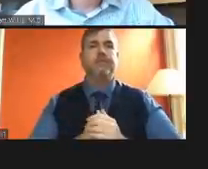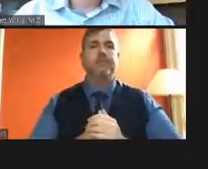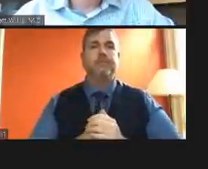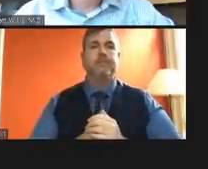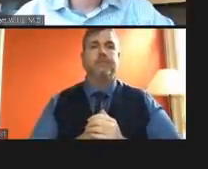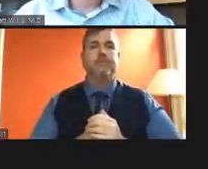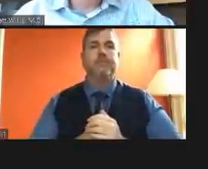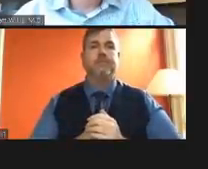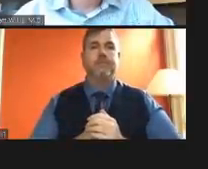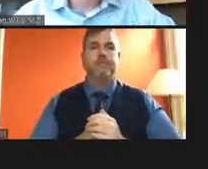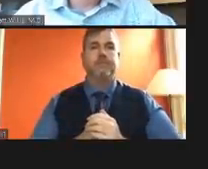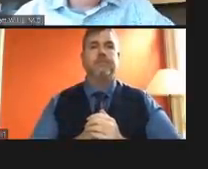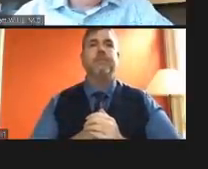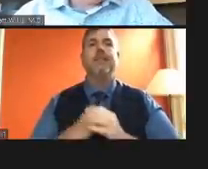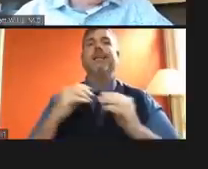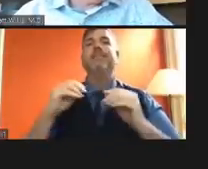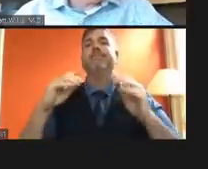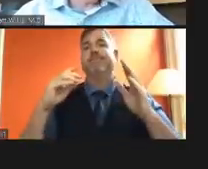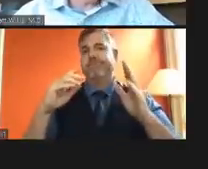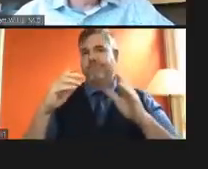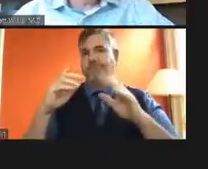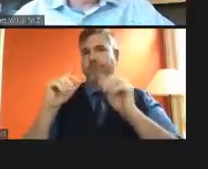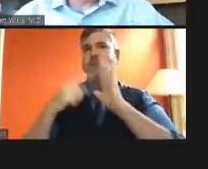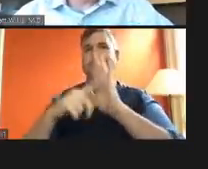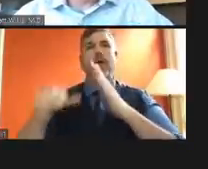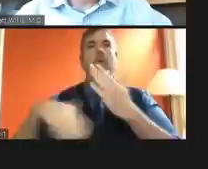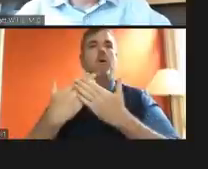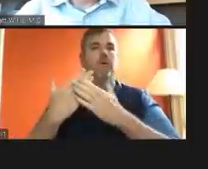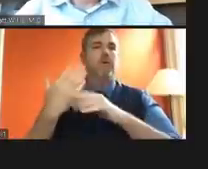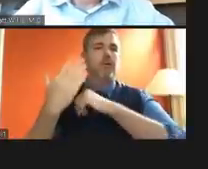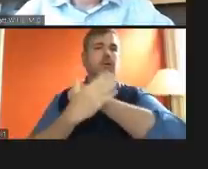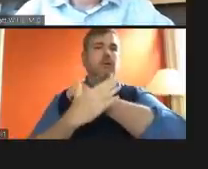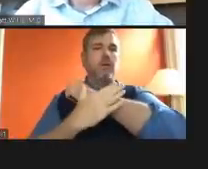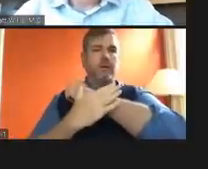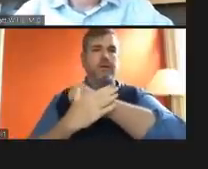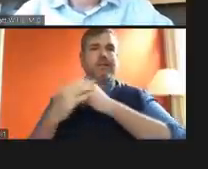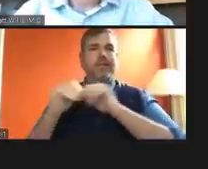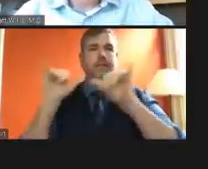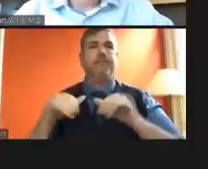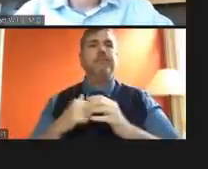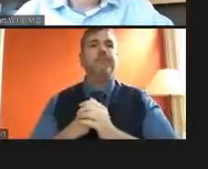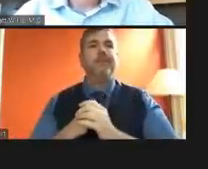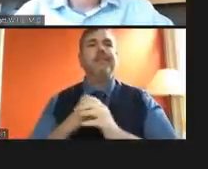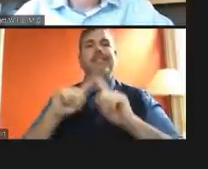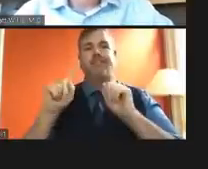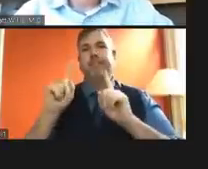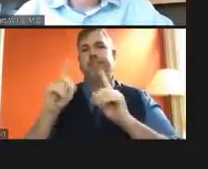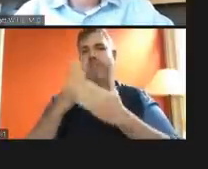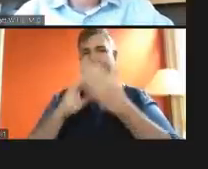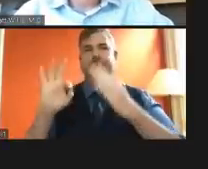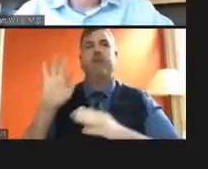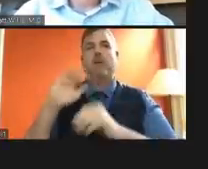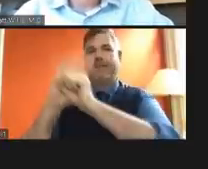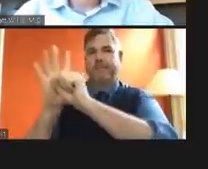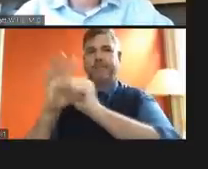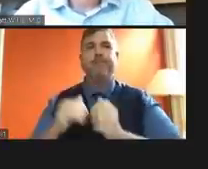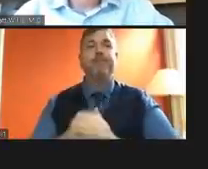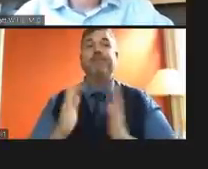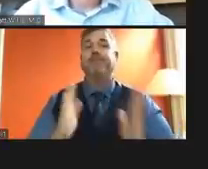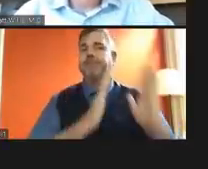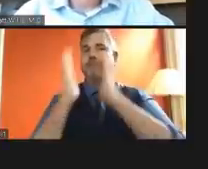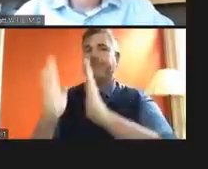in so many aspects of the COVID-19 response here in Marin County. First is Dr. David Miller, an infectious